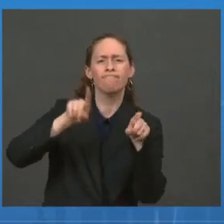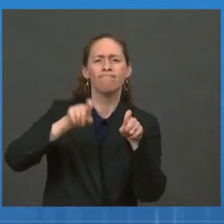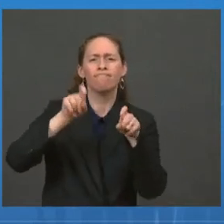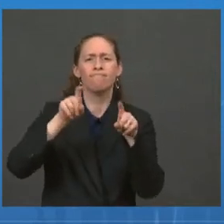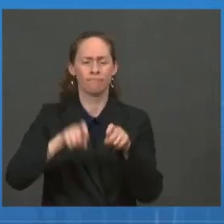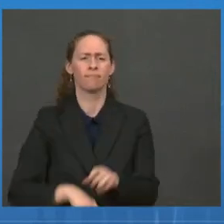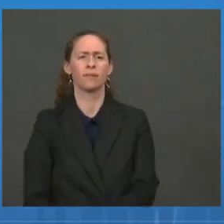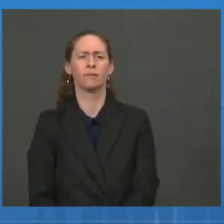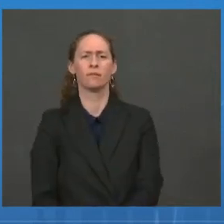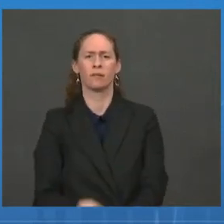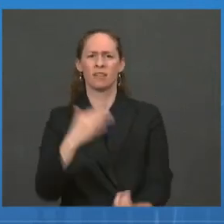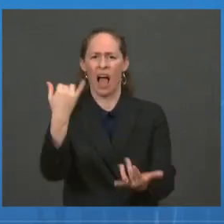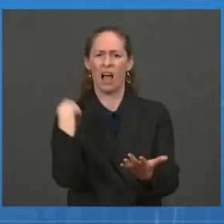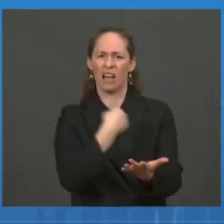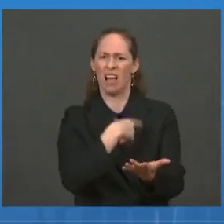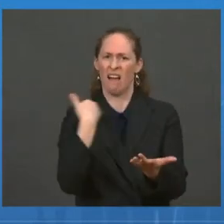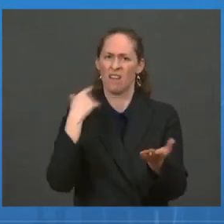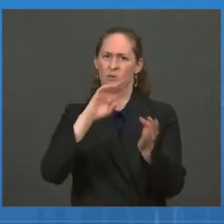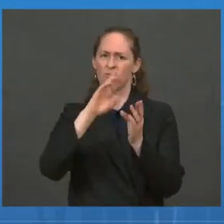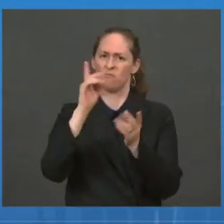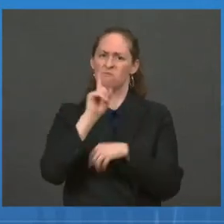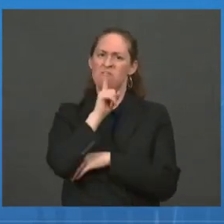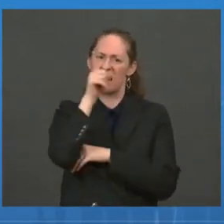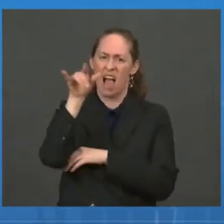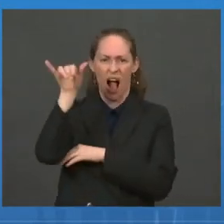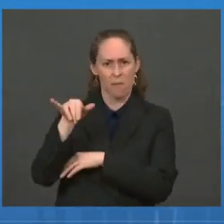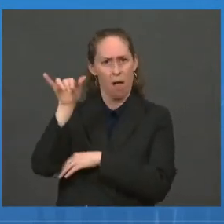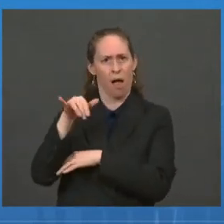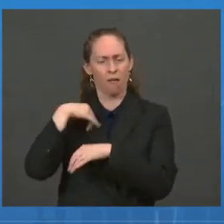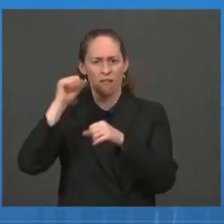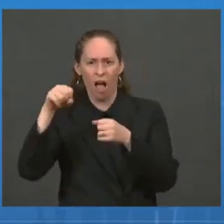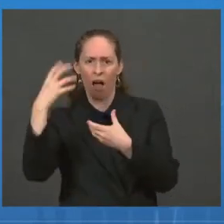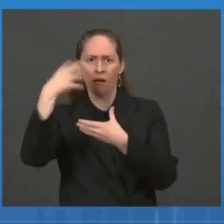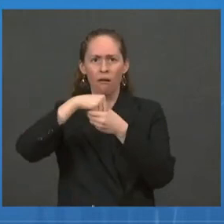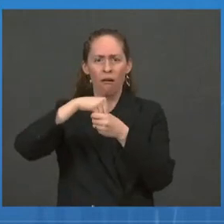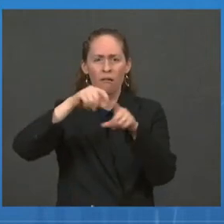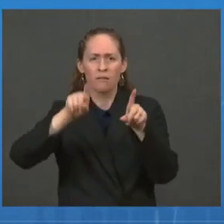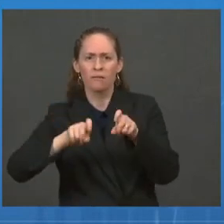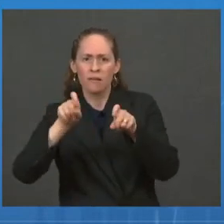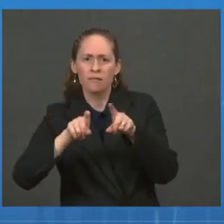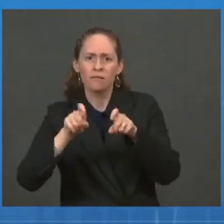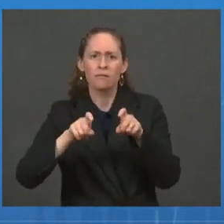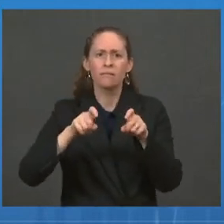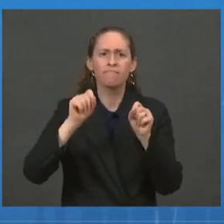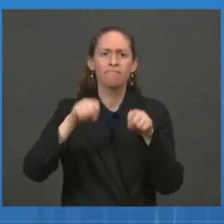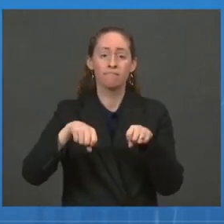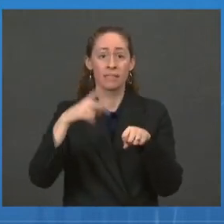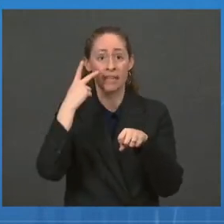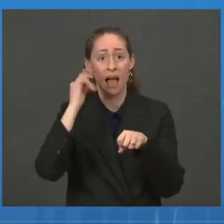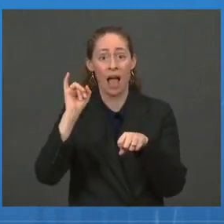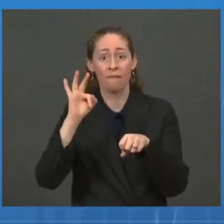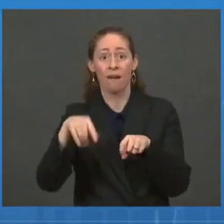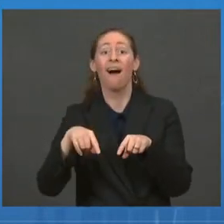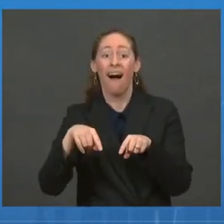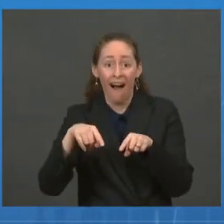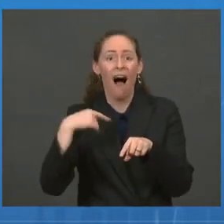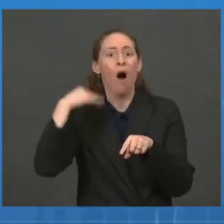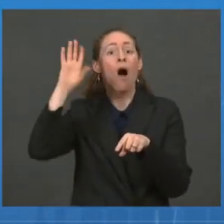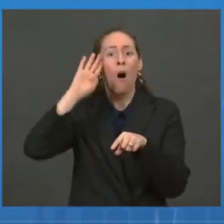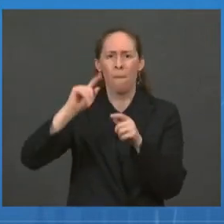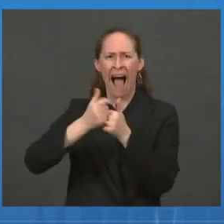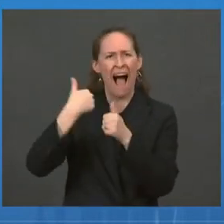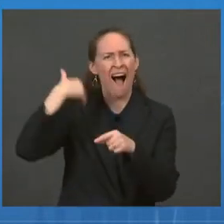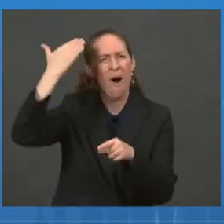process will take likely two weeks or more perhaps even sooner depending upon how well the virus